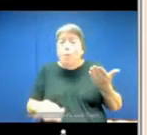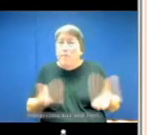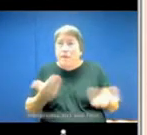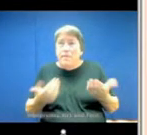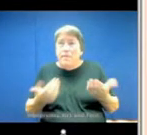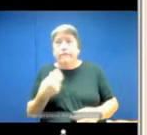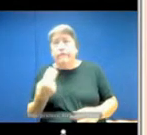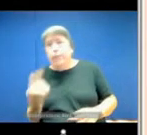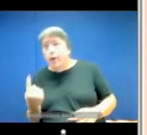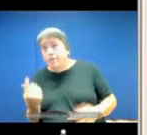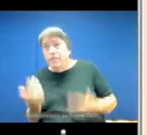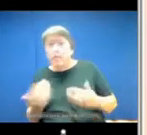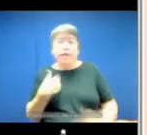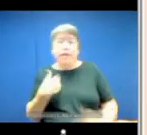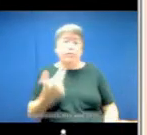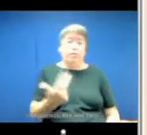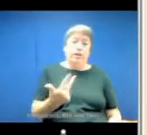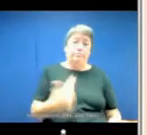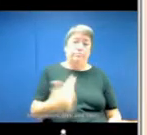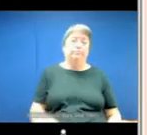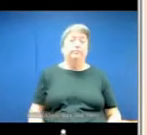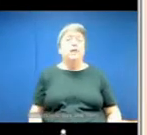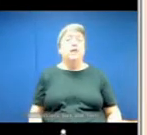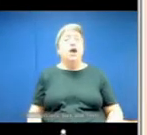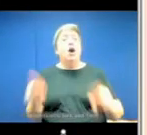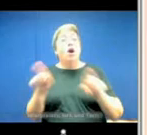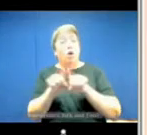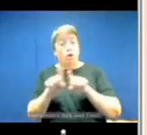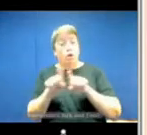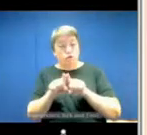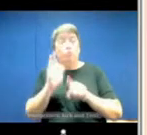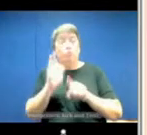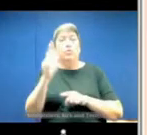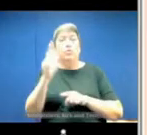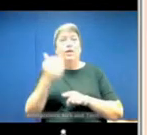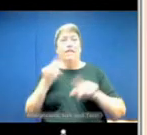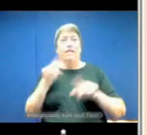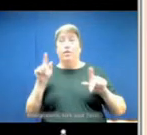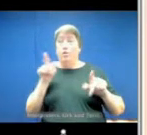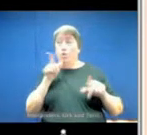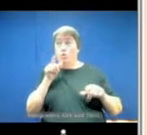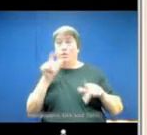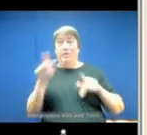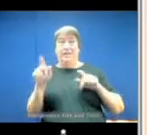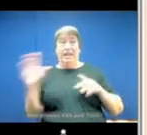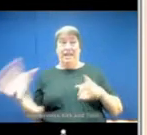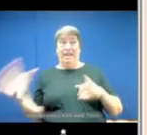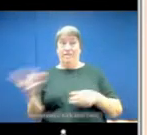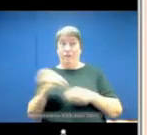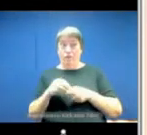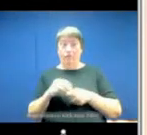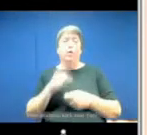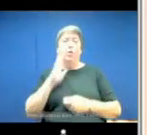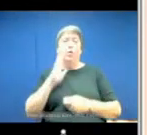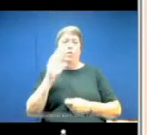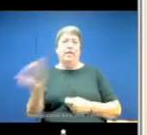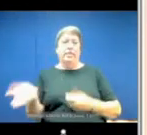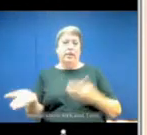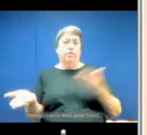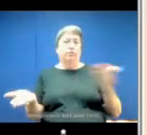Also, the parties are going to be there. Regardless of whether they're also a deponent, both the plaintiff and the defense are going to be